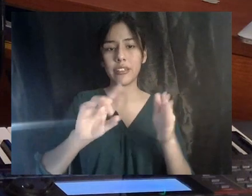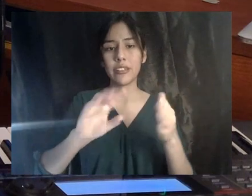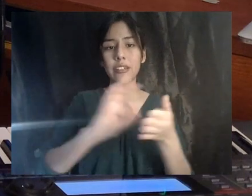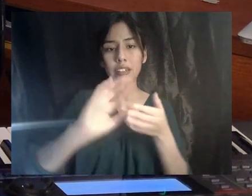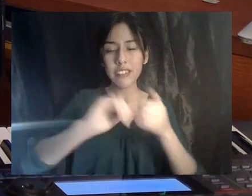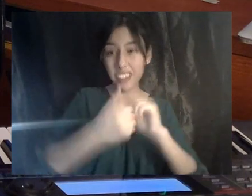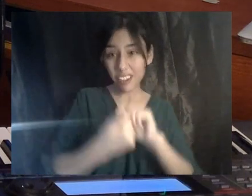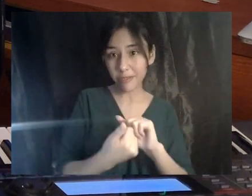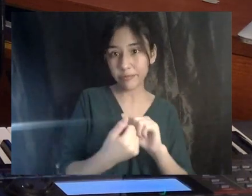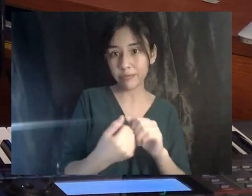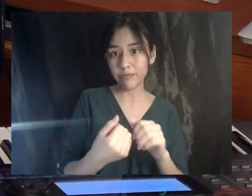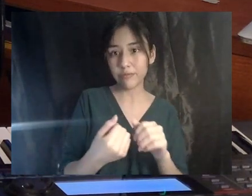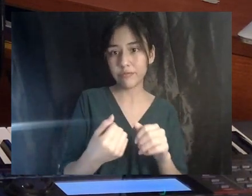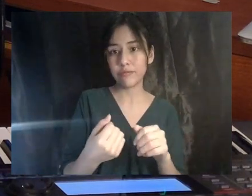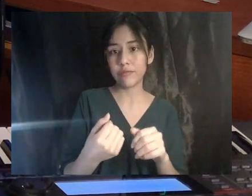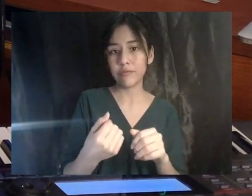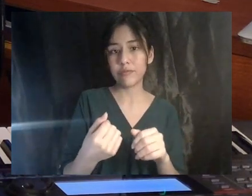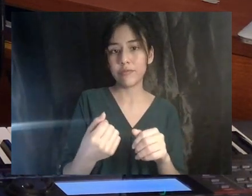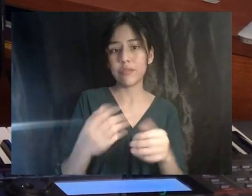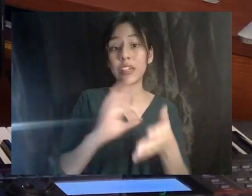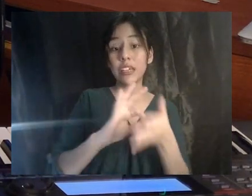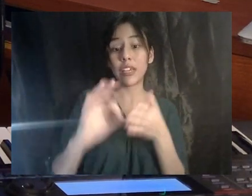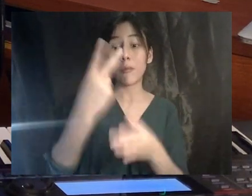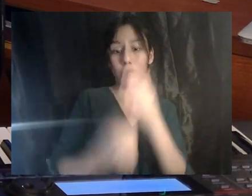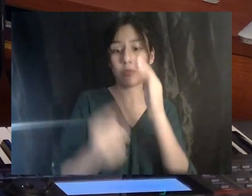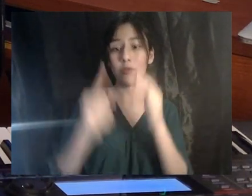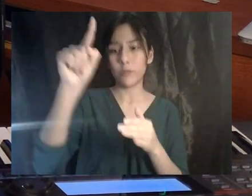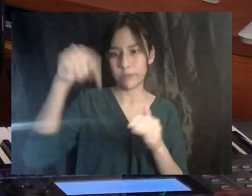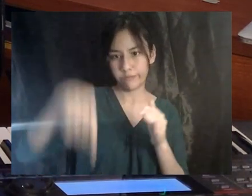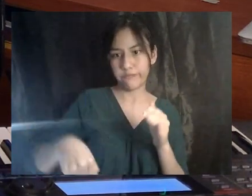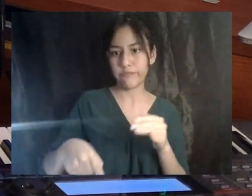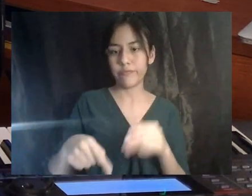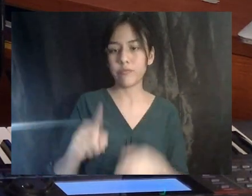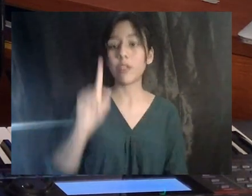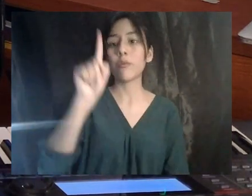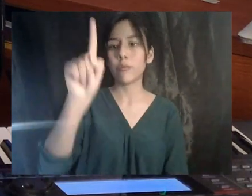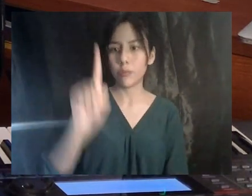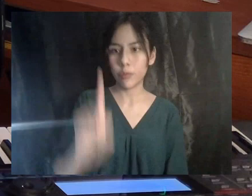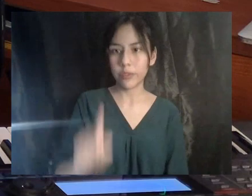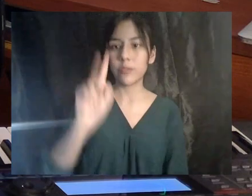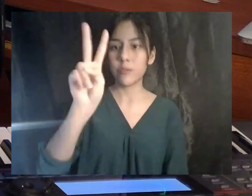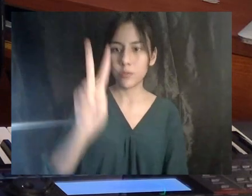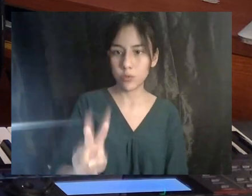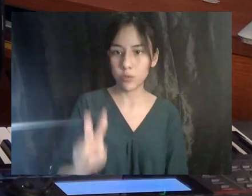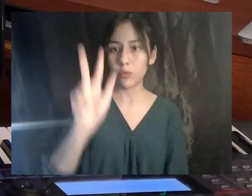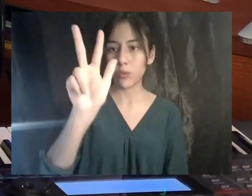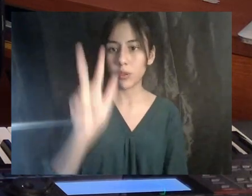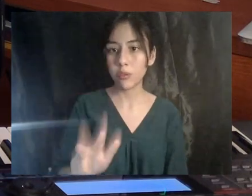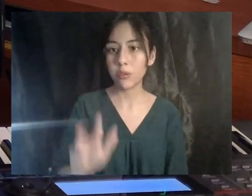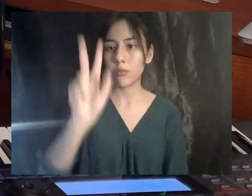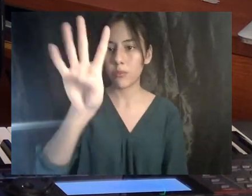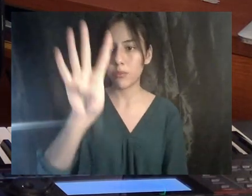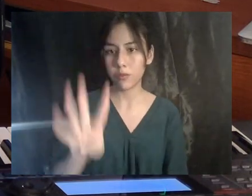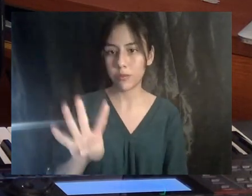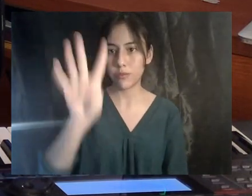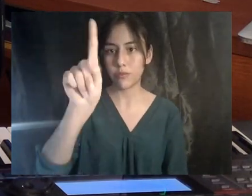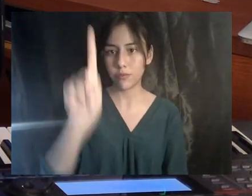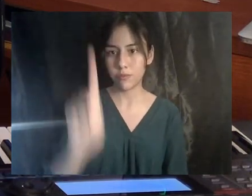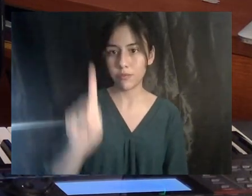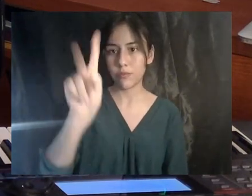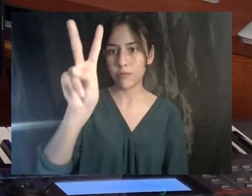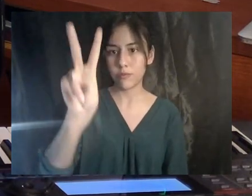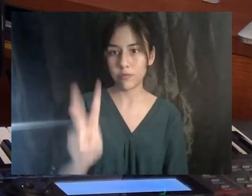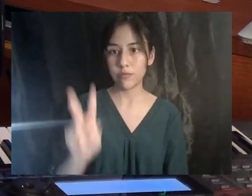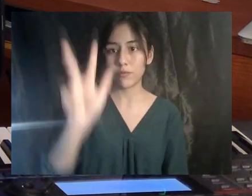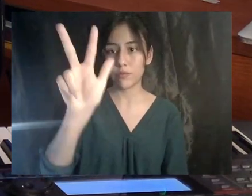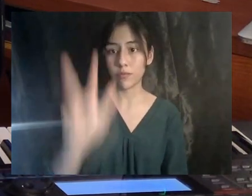downbeats and upbeats. So we're counting 1 and 2 and 3 and 4 and 1 and 2 and 3